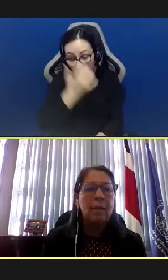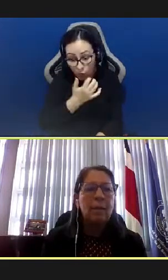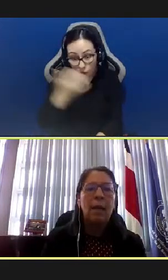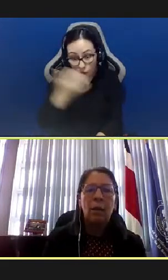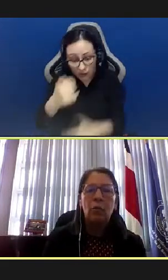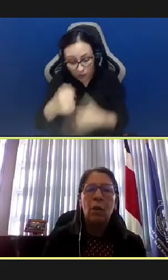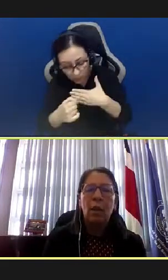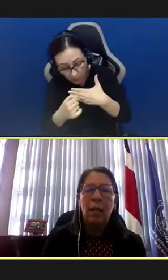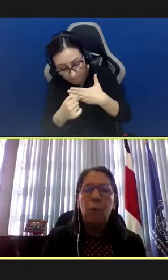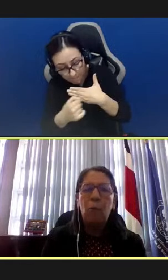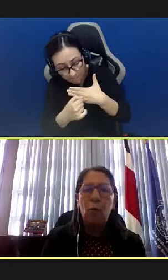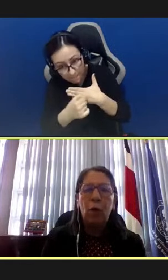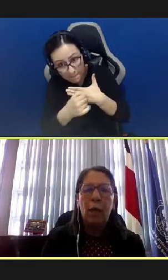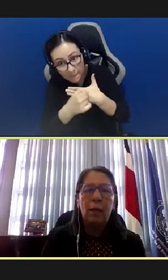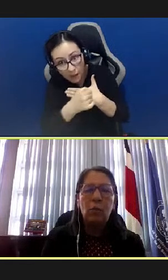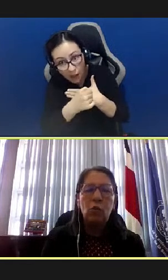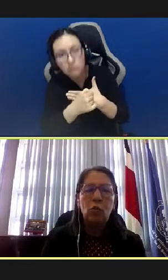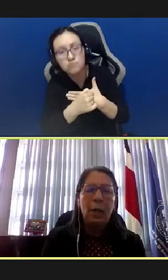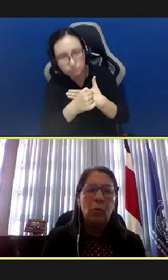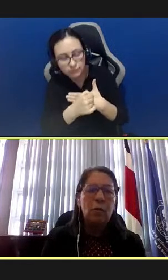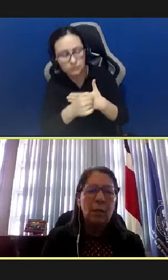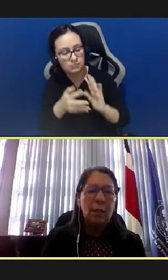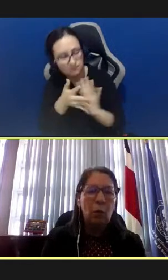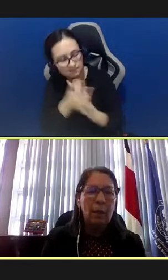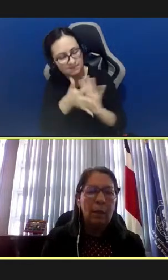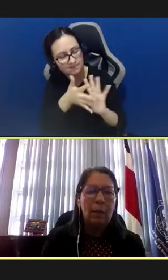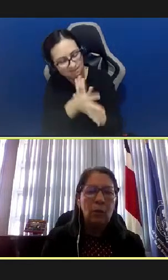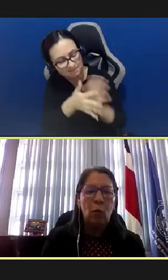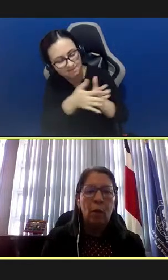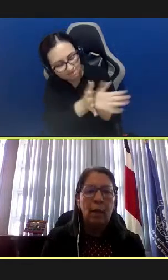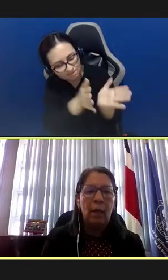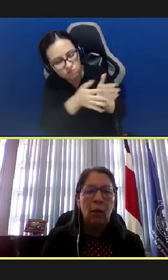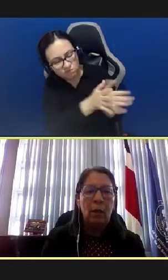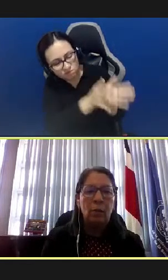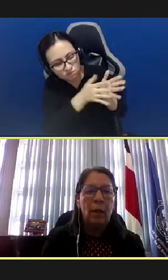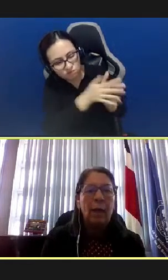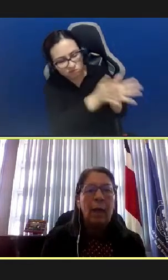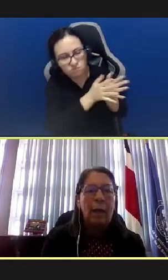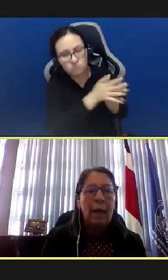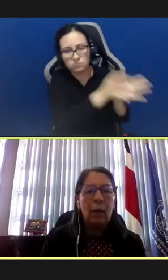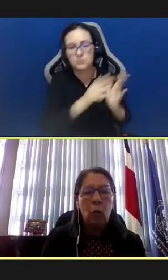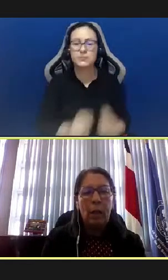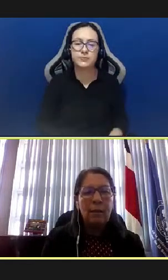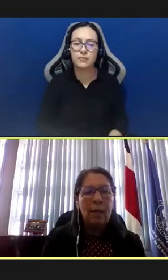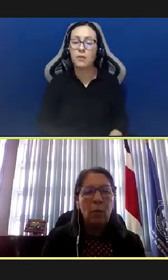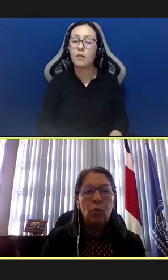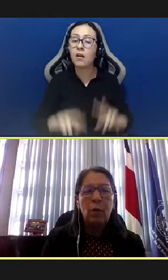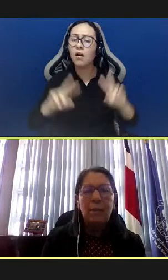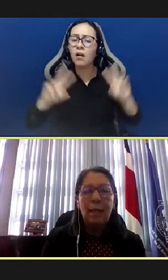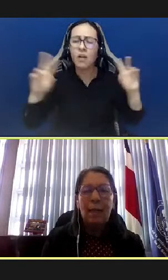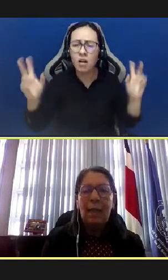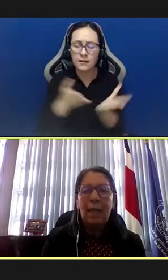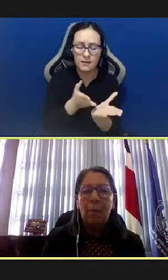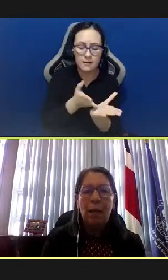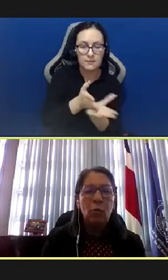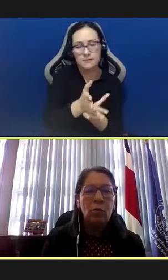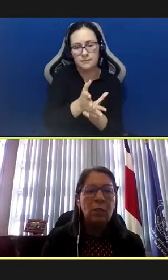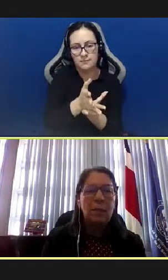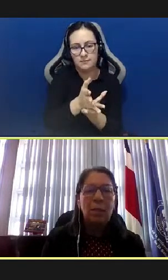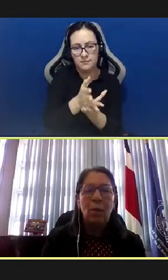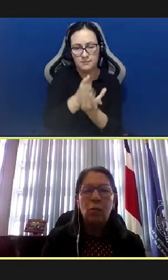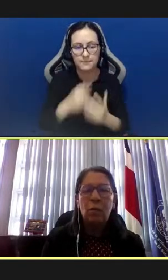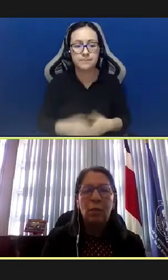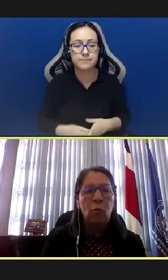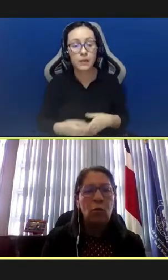specific guidelines for critical situations and in emergency interagency responses.